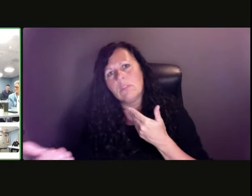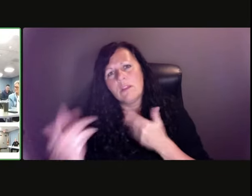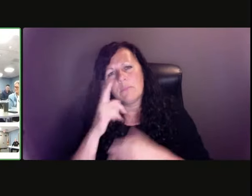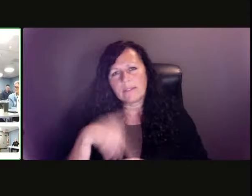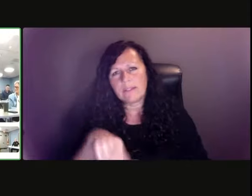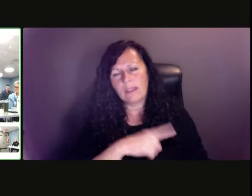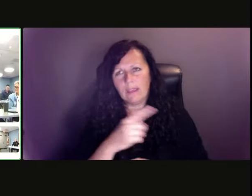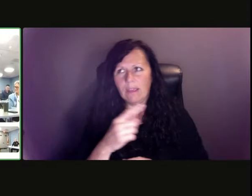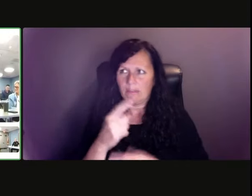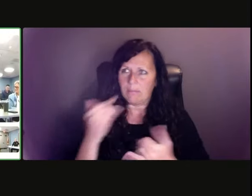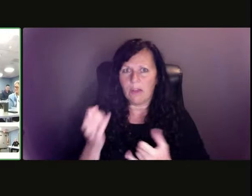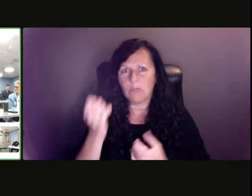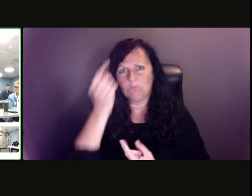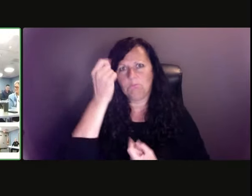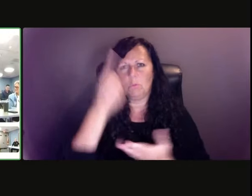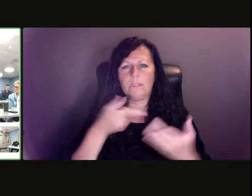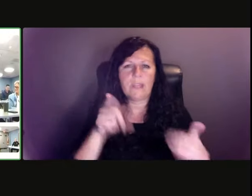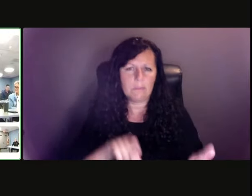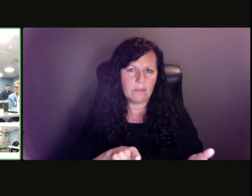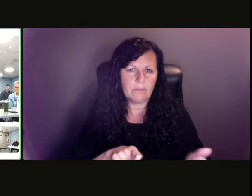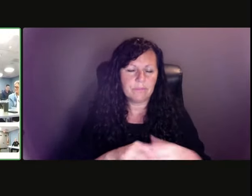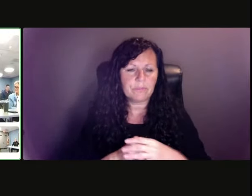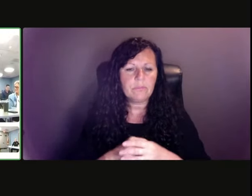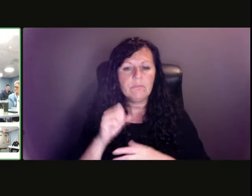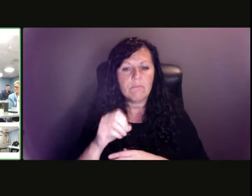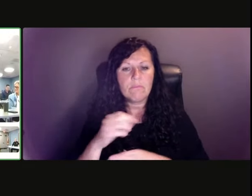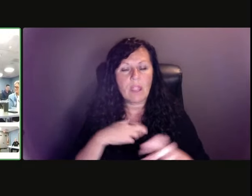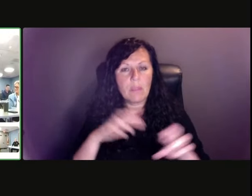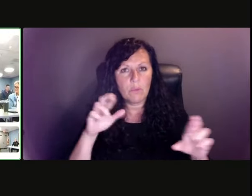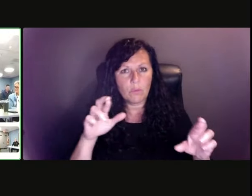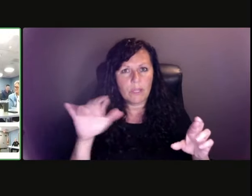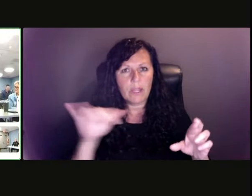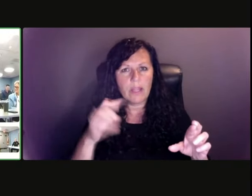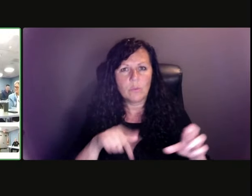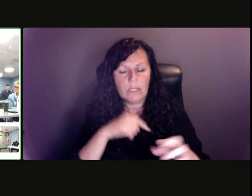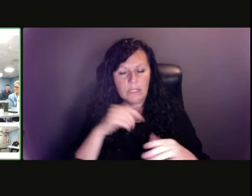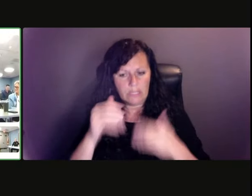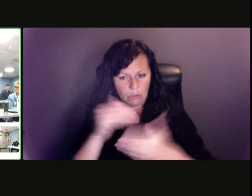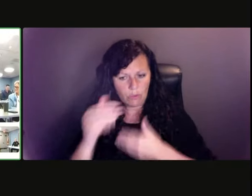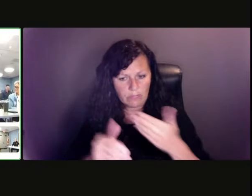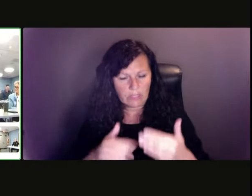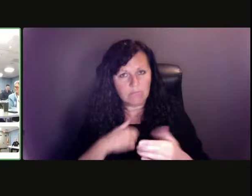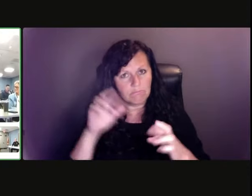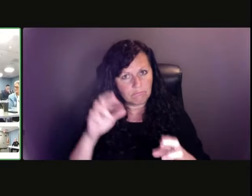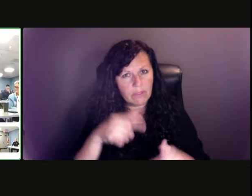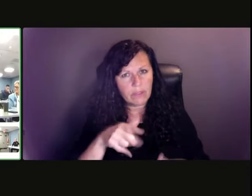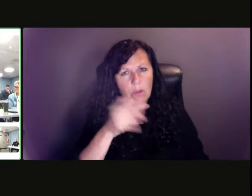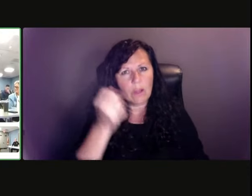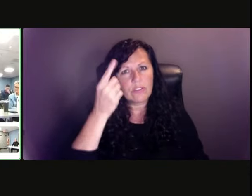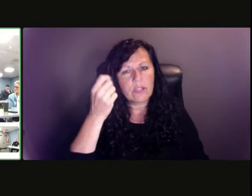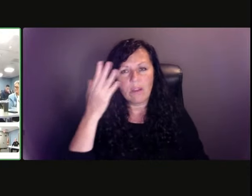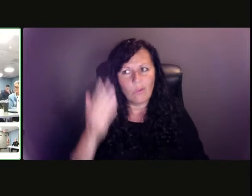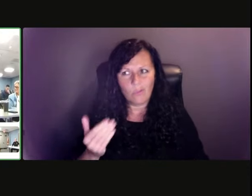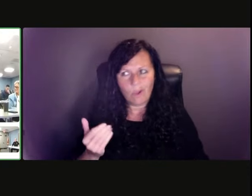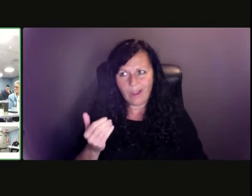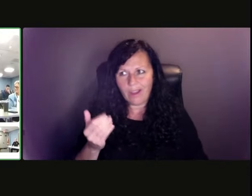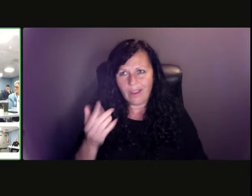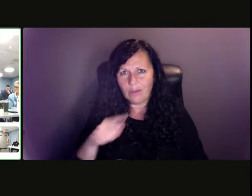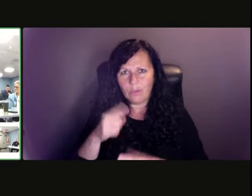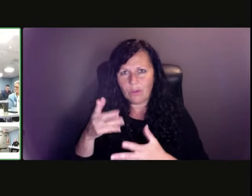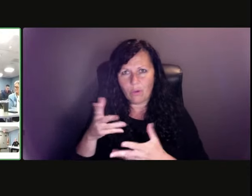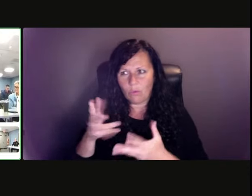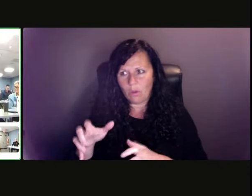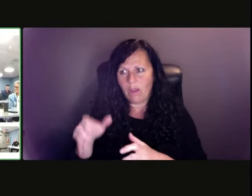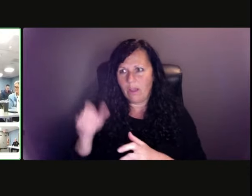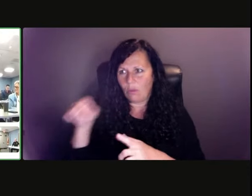need. So I'm hoping that as we move forward, they'll understand why we don't want to cut anything and